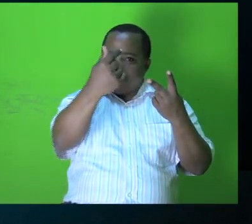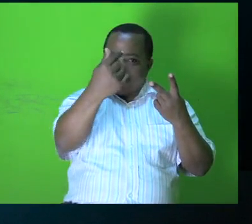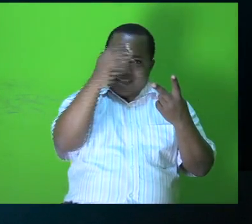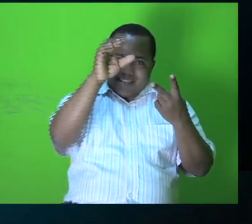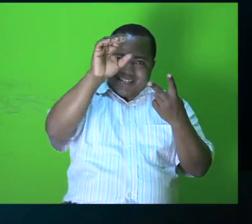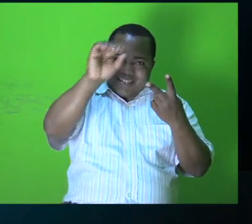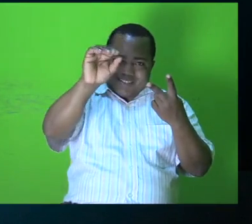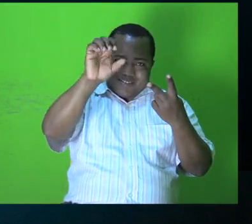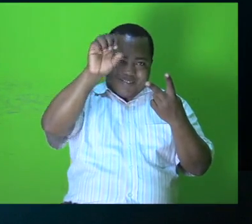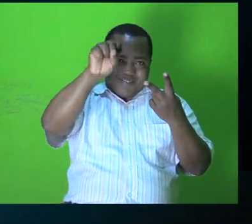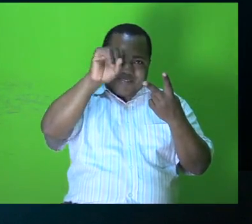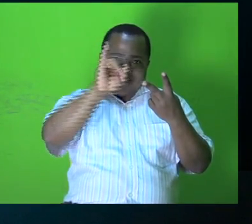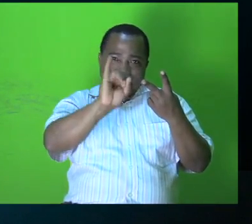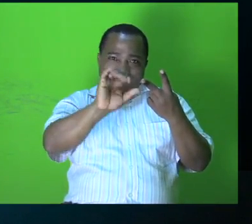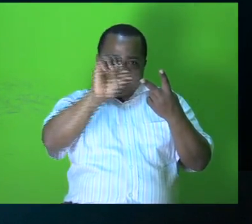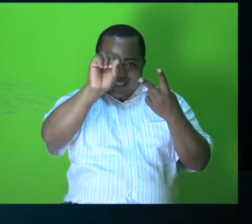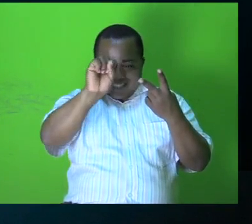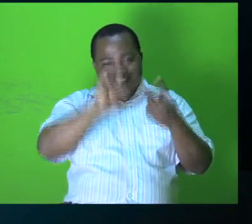mitosis.